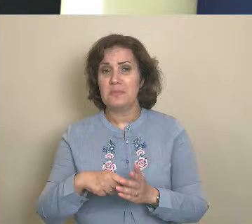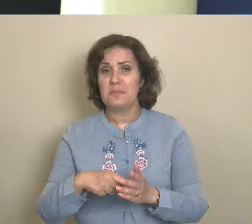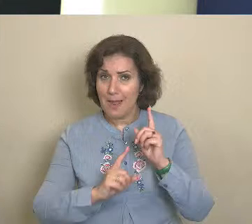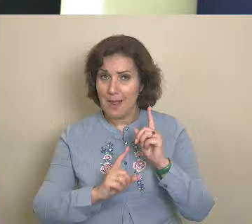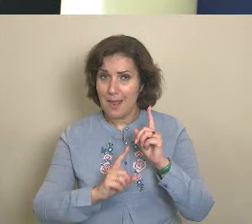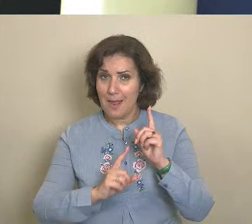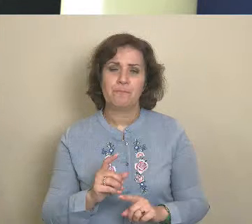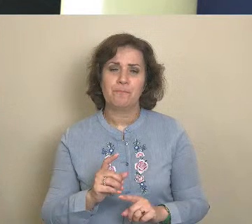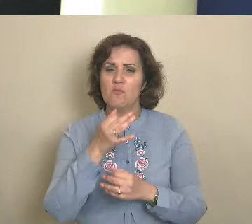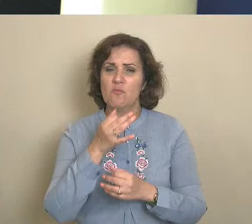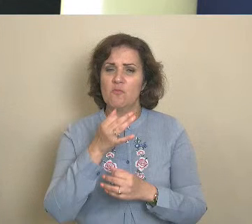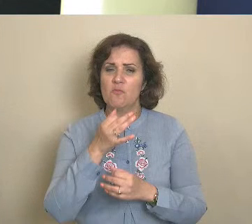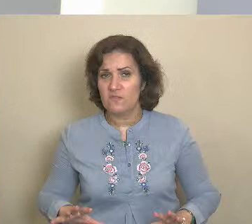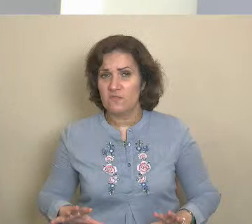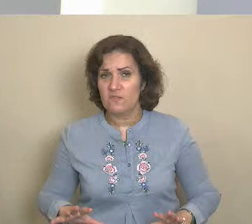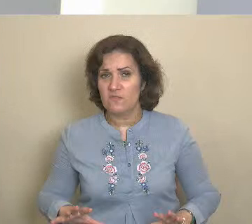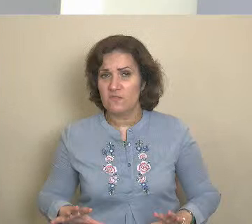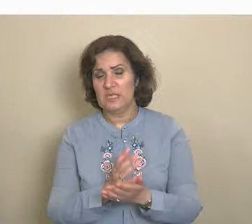mandated to